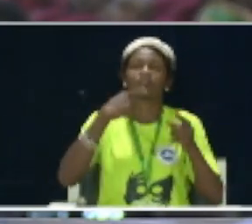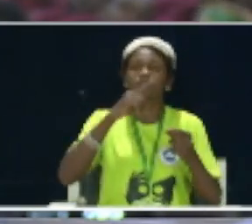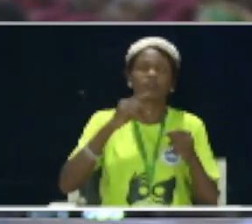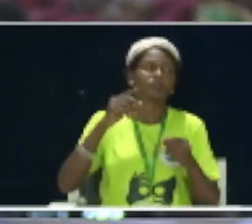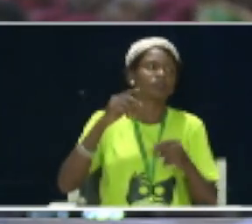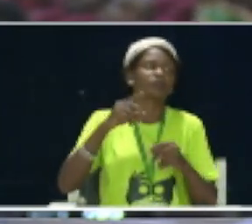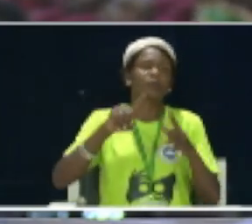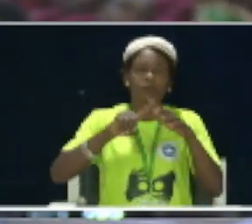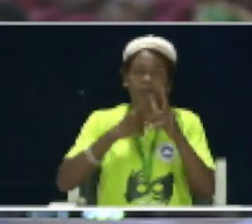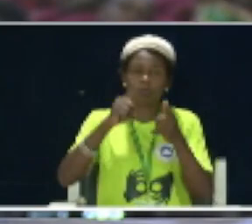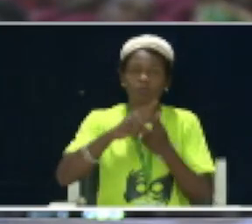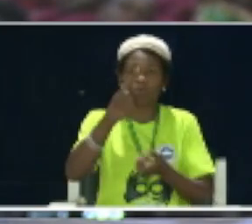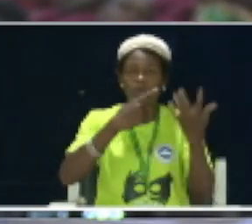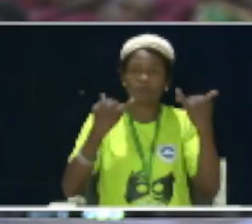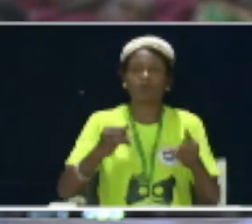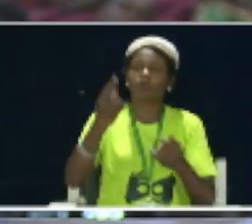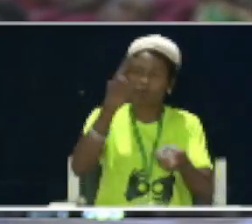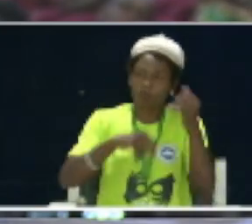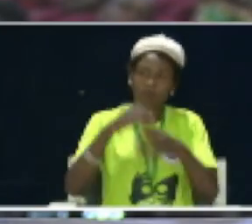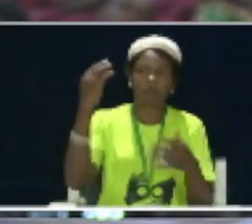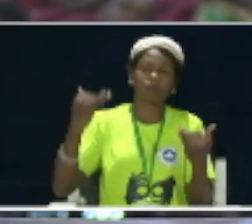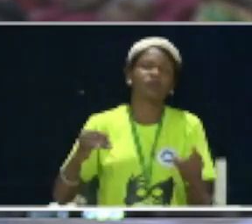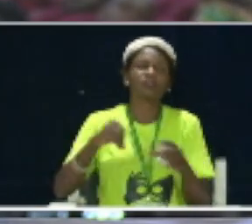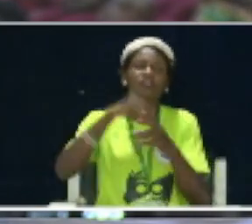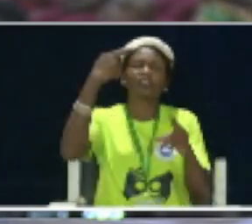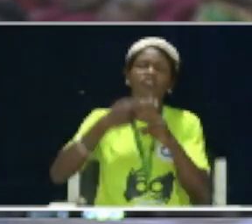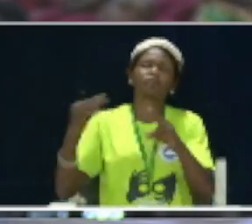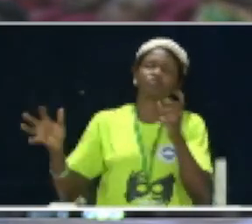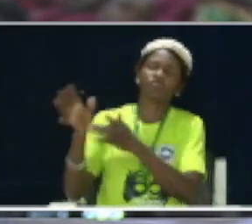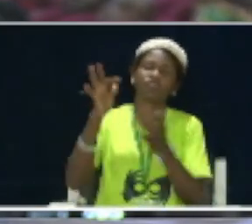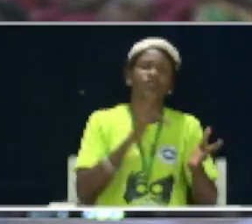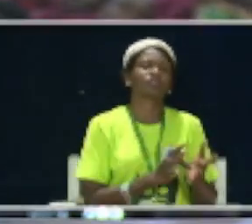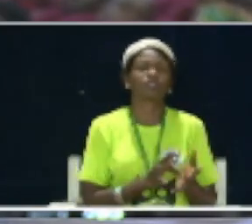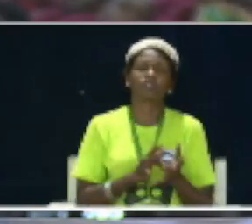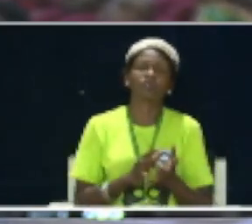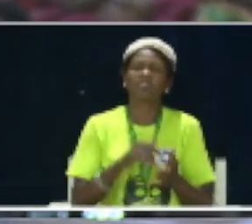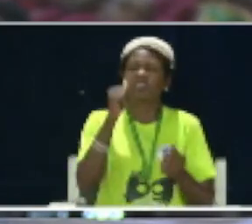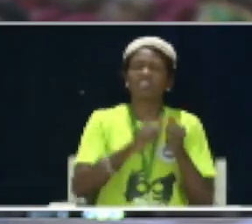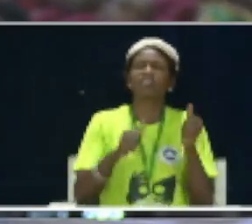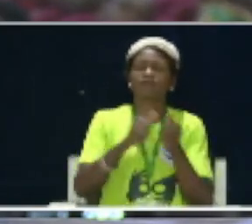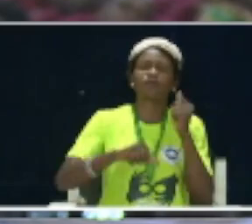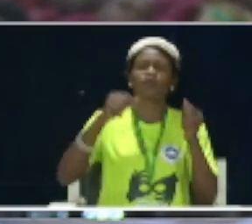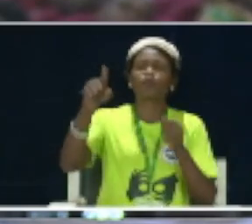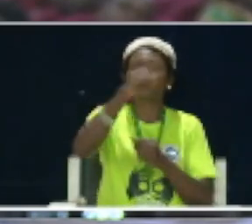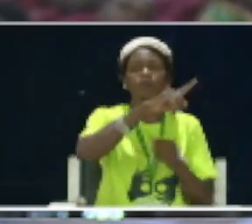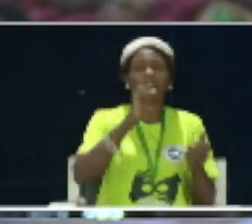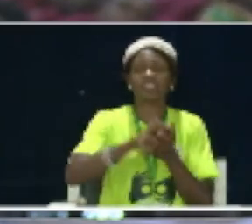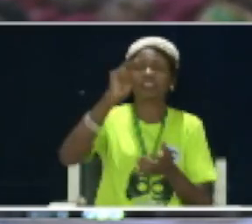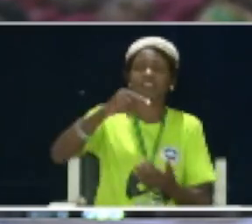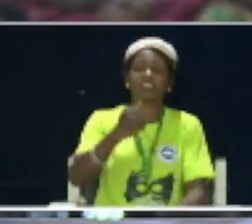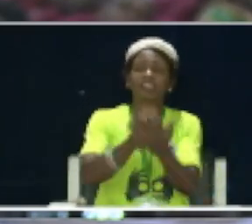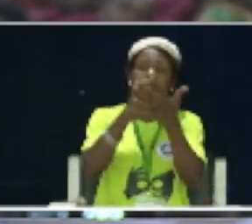to come now, you start running out. In the name of Jesus, every one of you that needs help